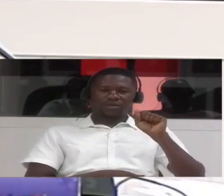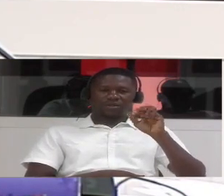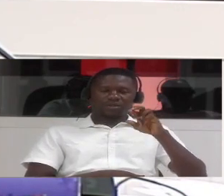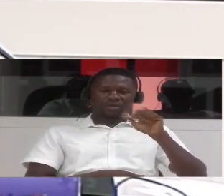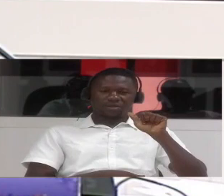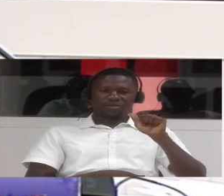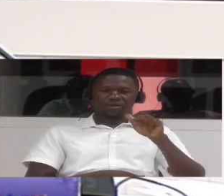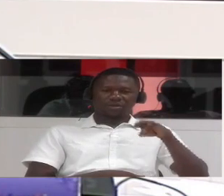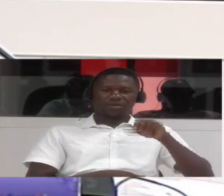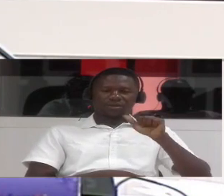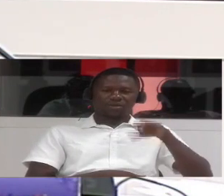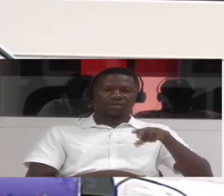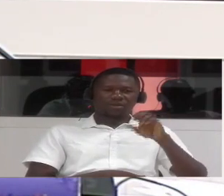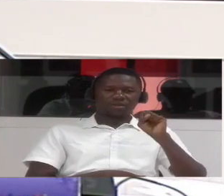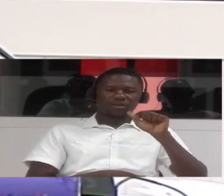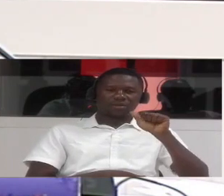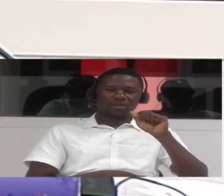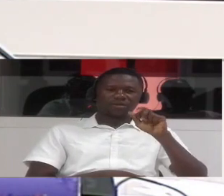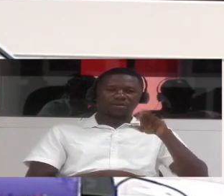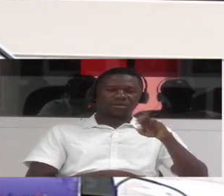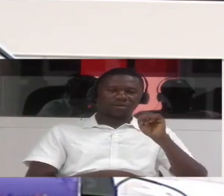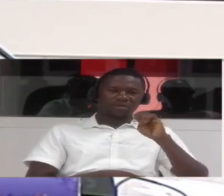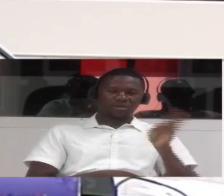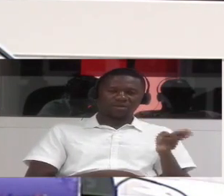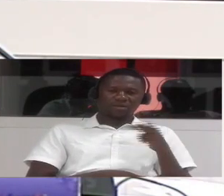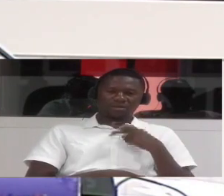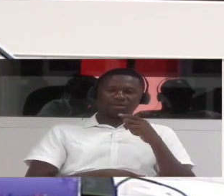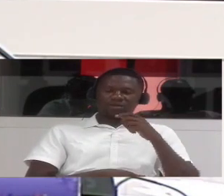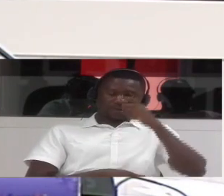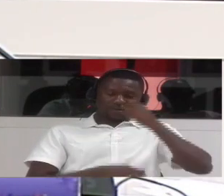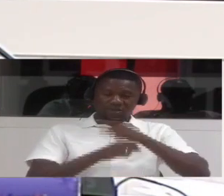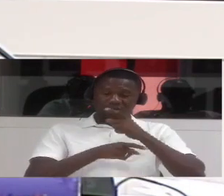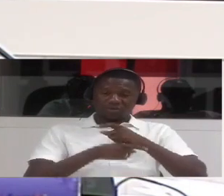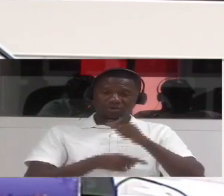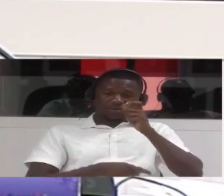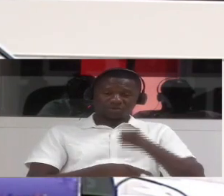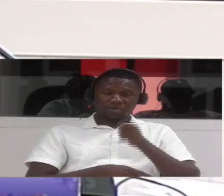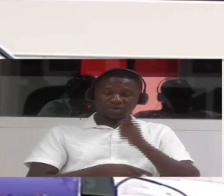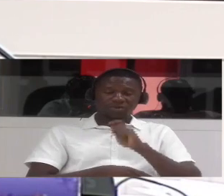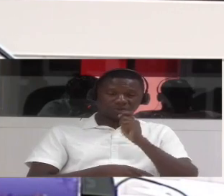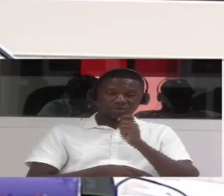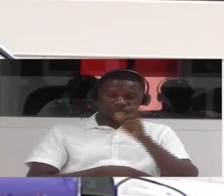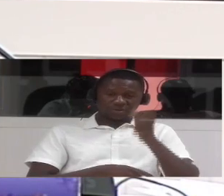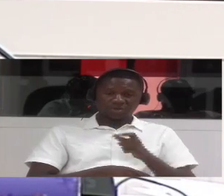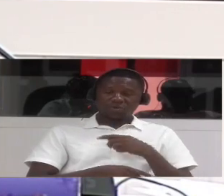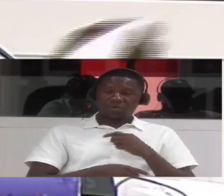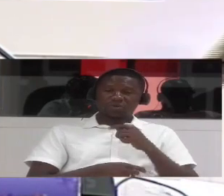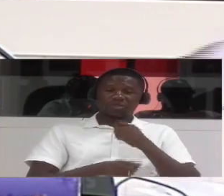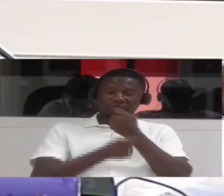reporting for the Daily Observer. He was physically assaulted by the police, who arrested and detained him,